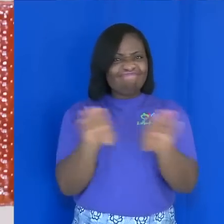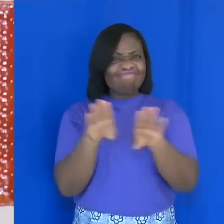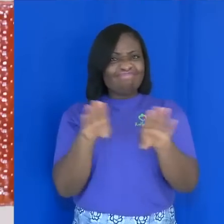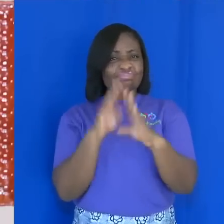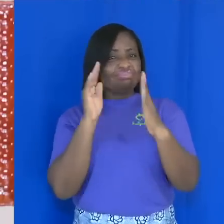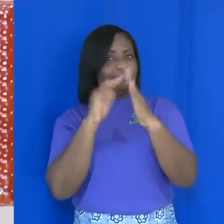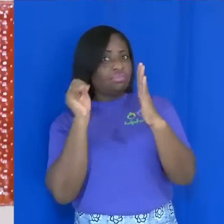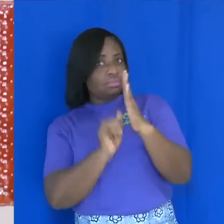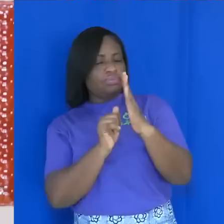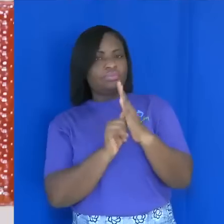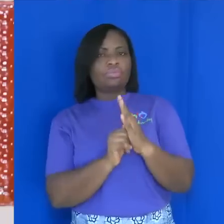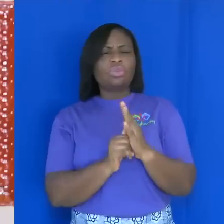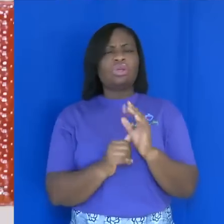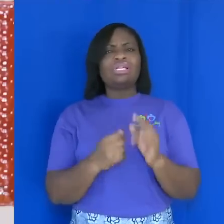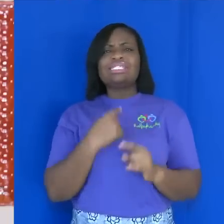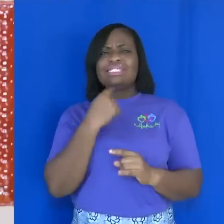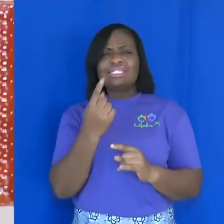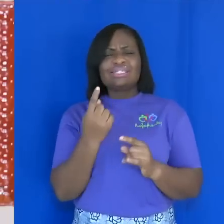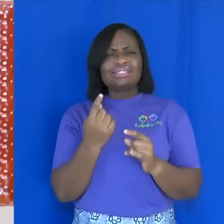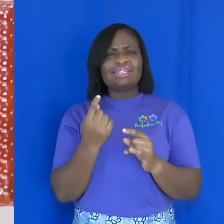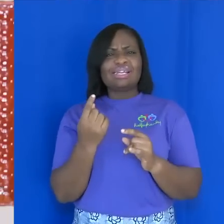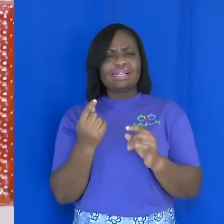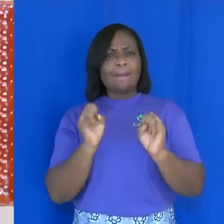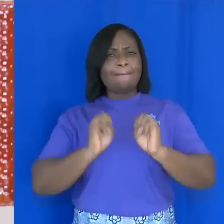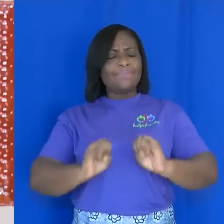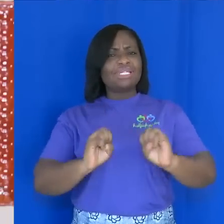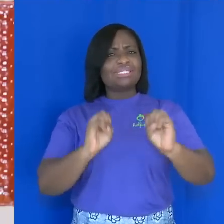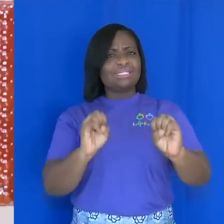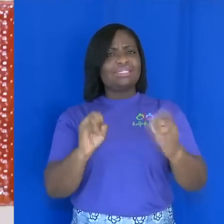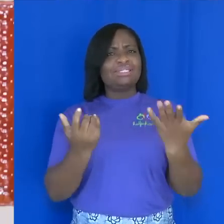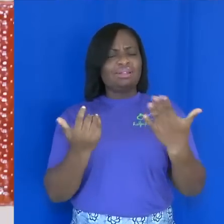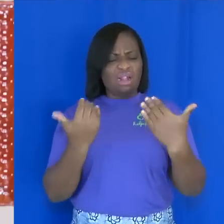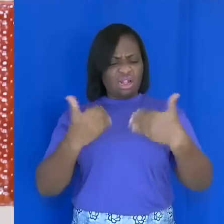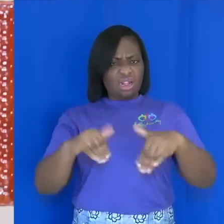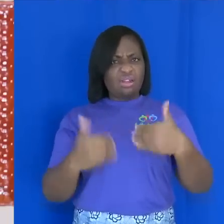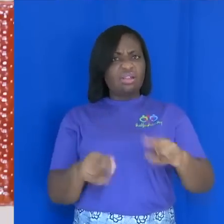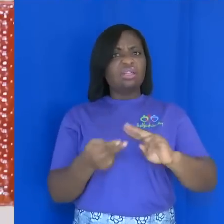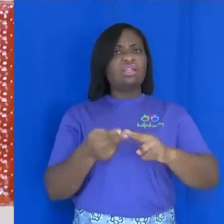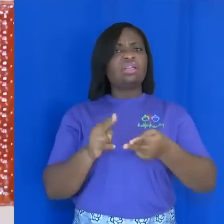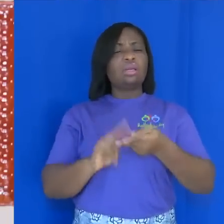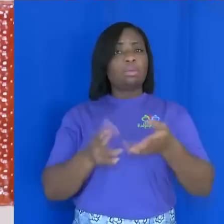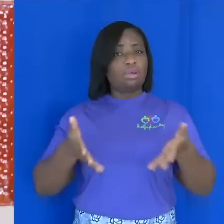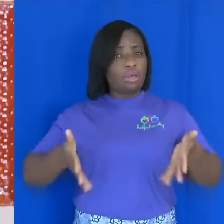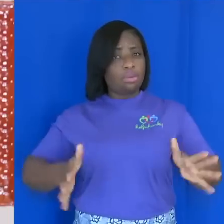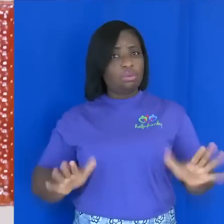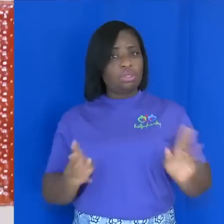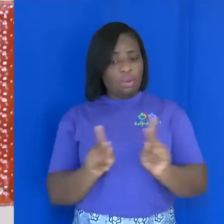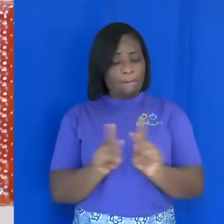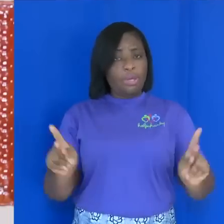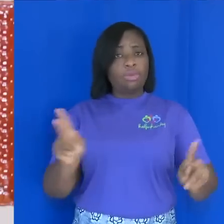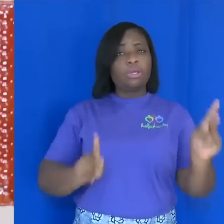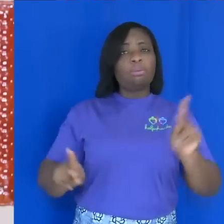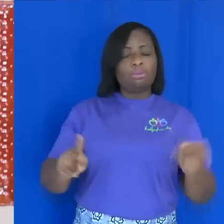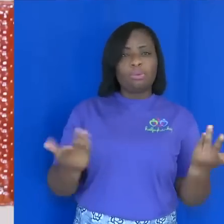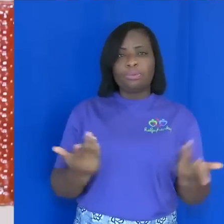lockdowns, declaring state of emergencies, limiting the numbers of people permitted at public